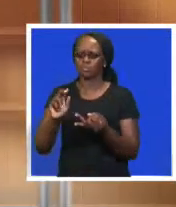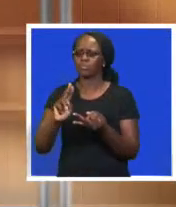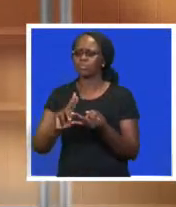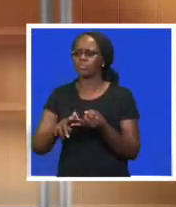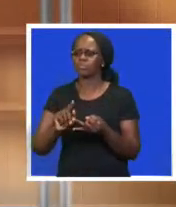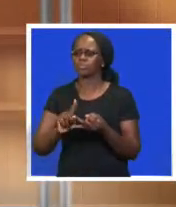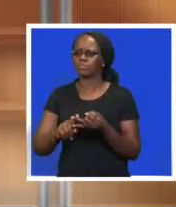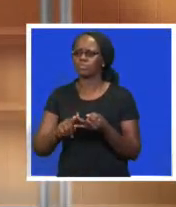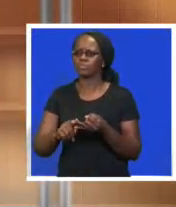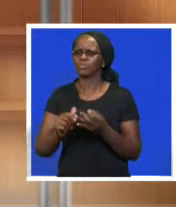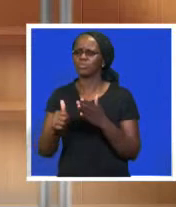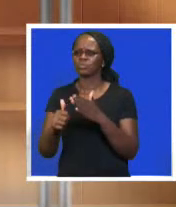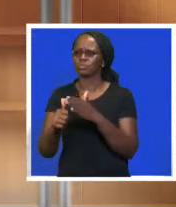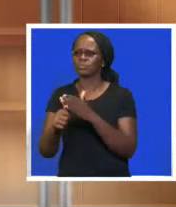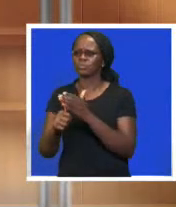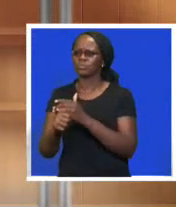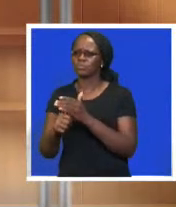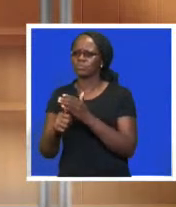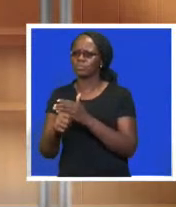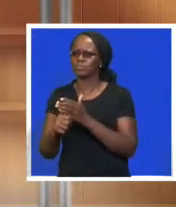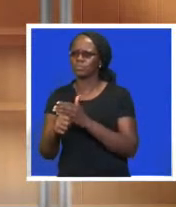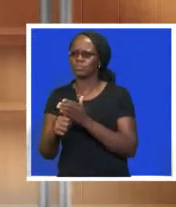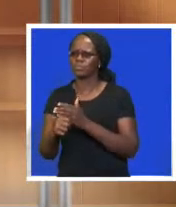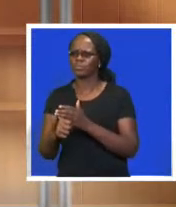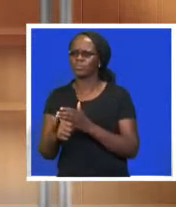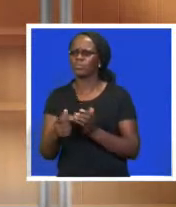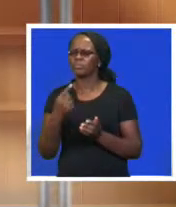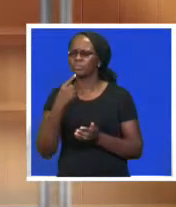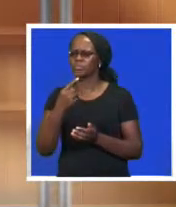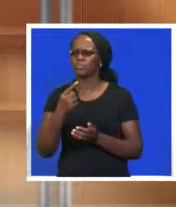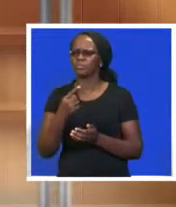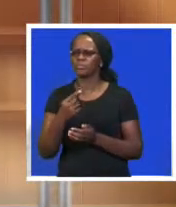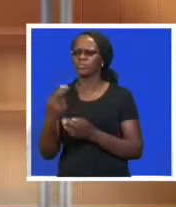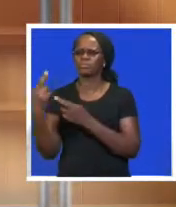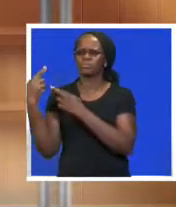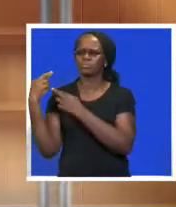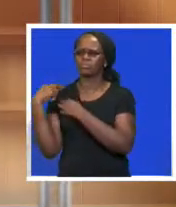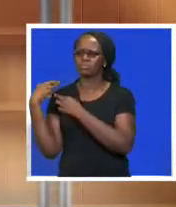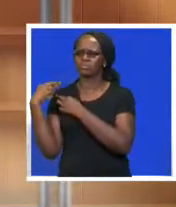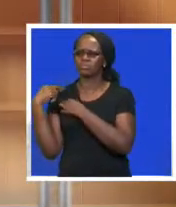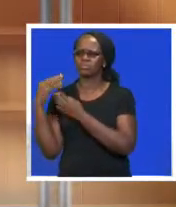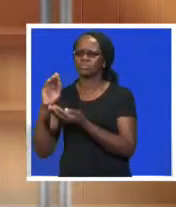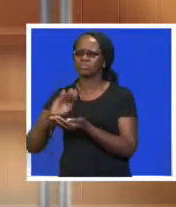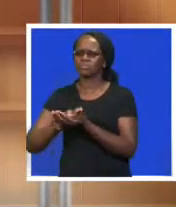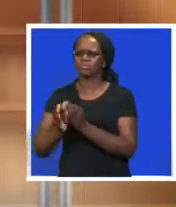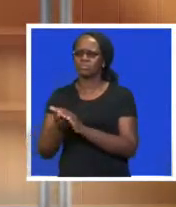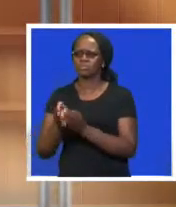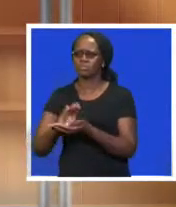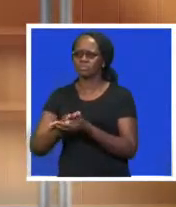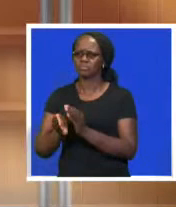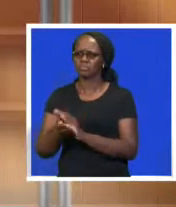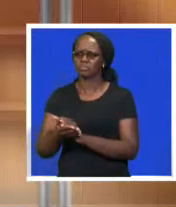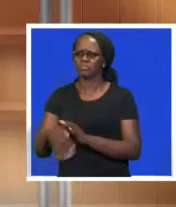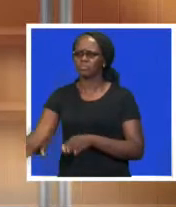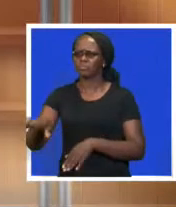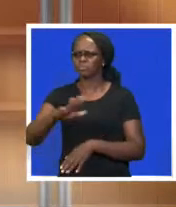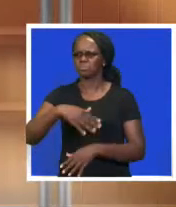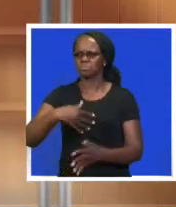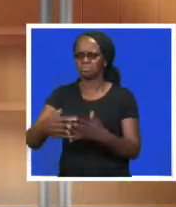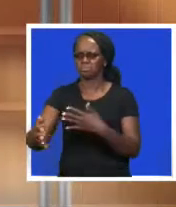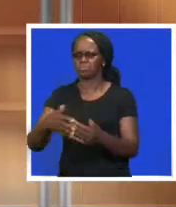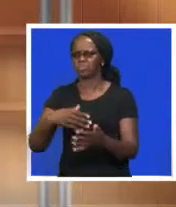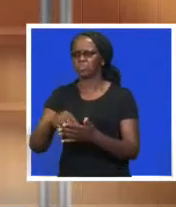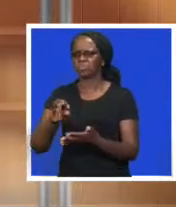being responsible with our creation as human beings or as people, since God trusted us with the creation that He